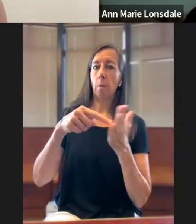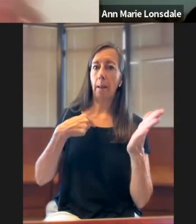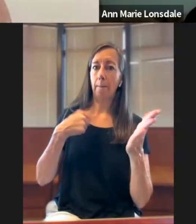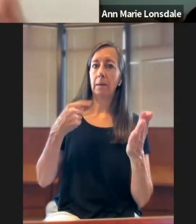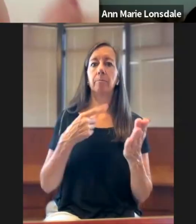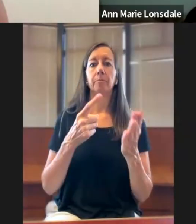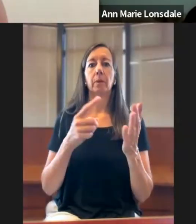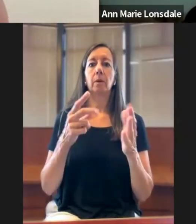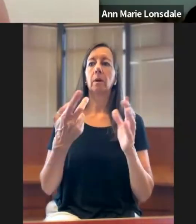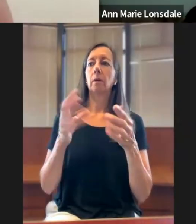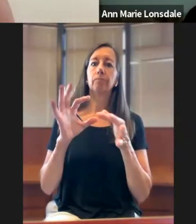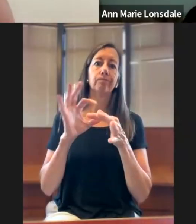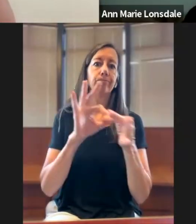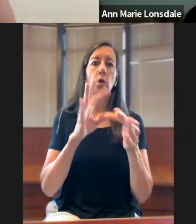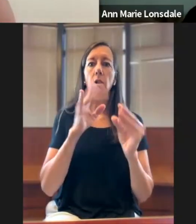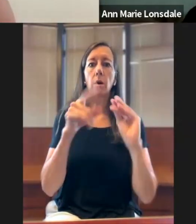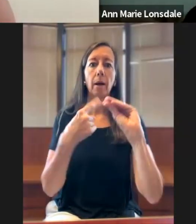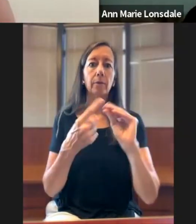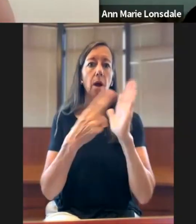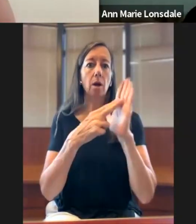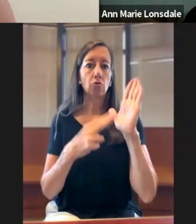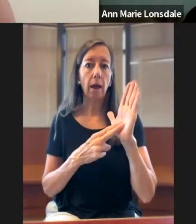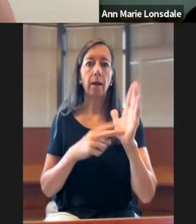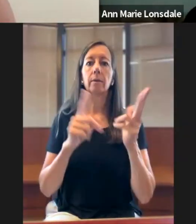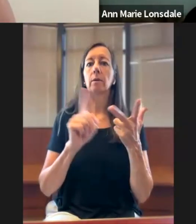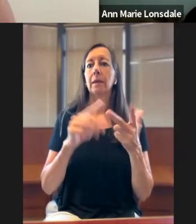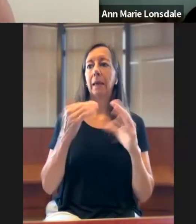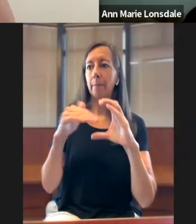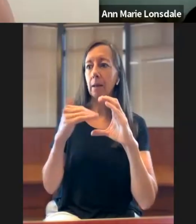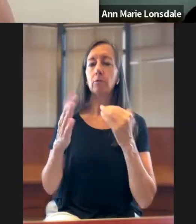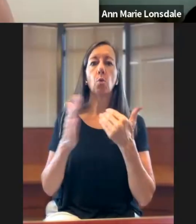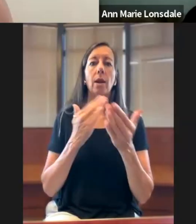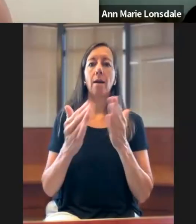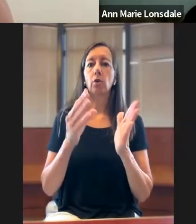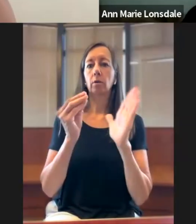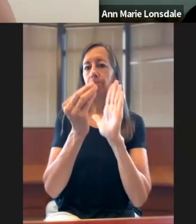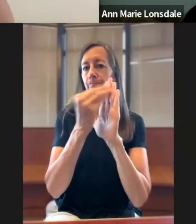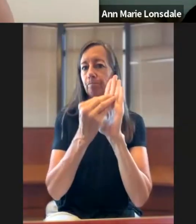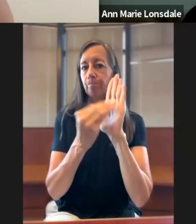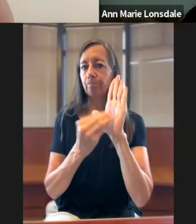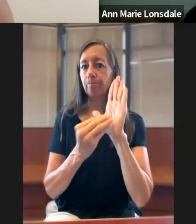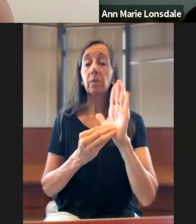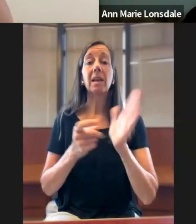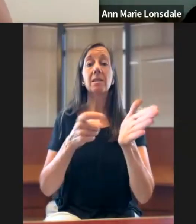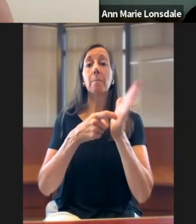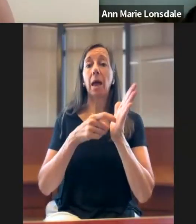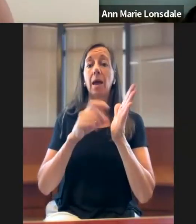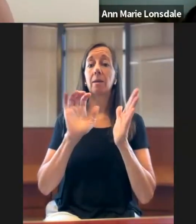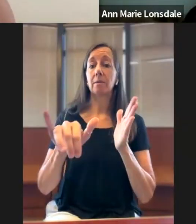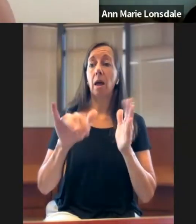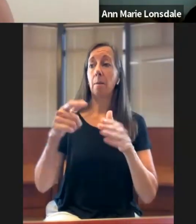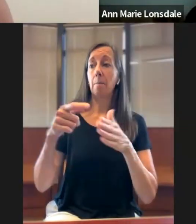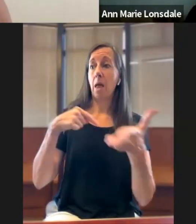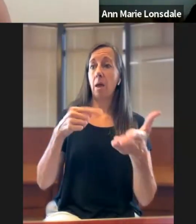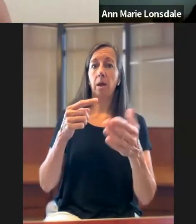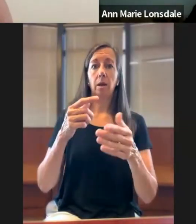text messages, the emails, or whatever, and then demand that payment within a certain amount of time, or you're going to take it to court. So those